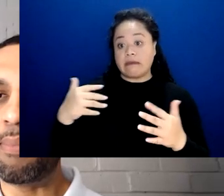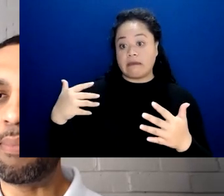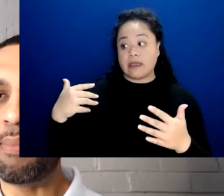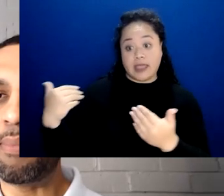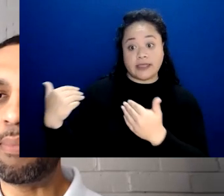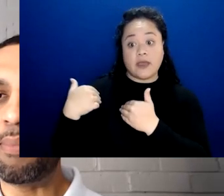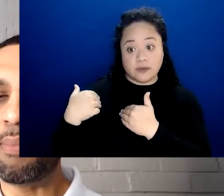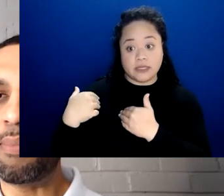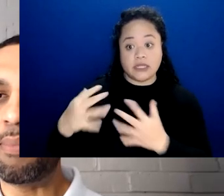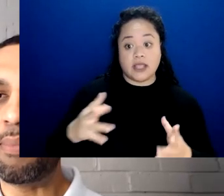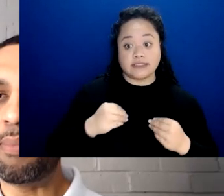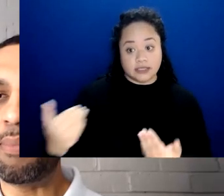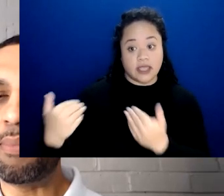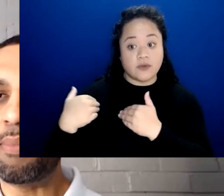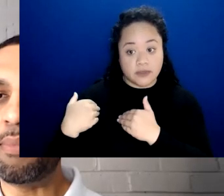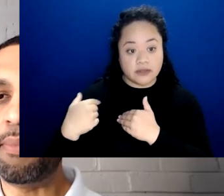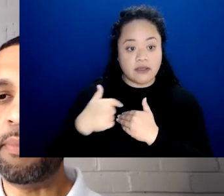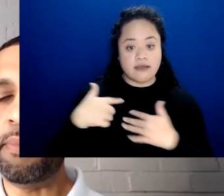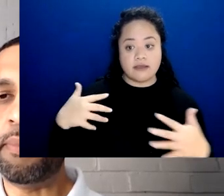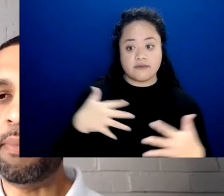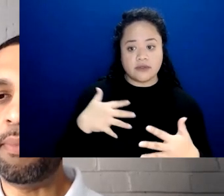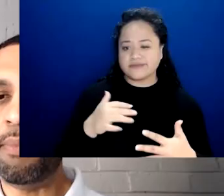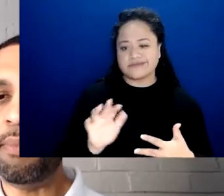And it is a scary, terrifying thing.